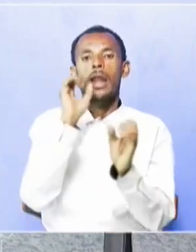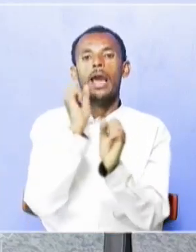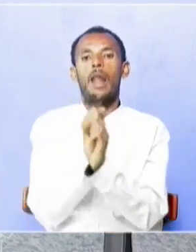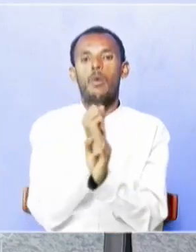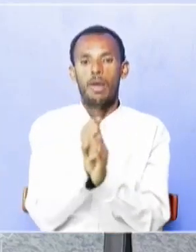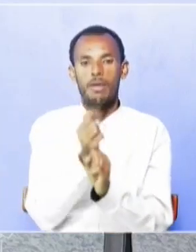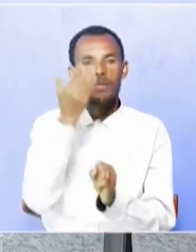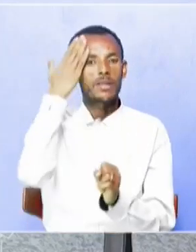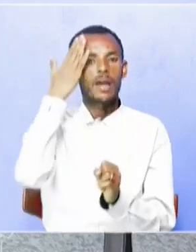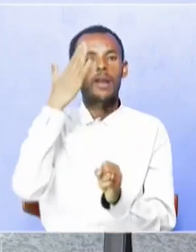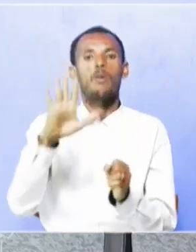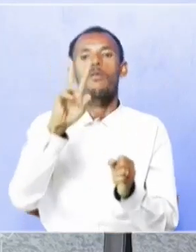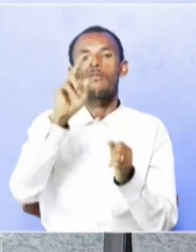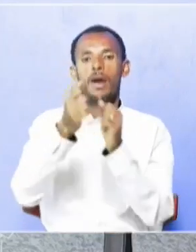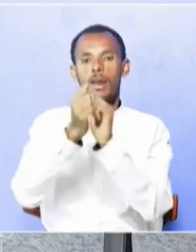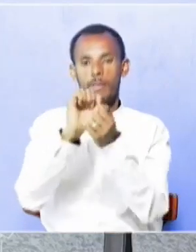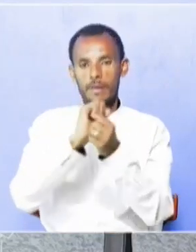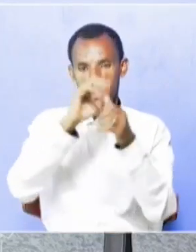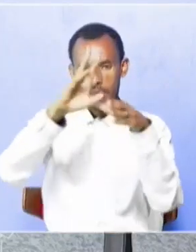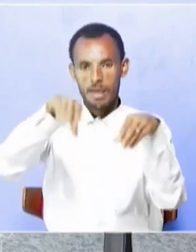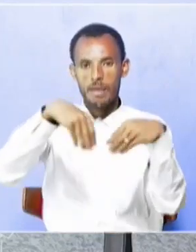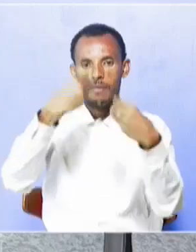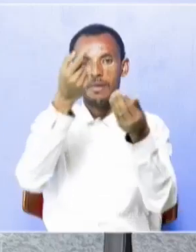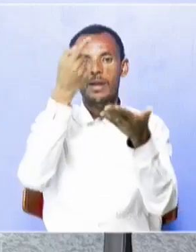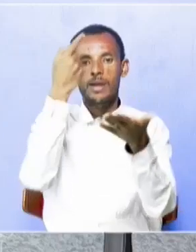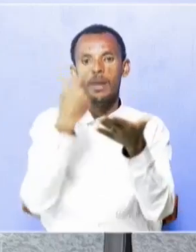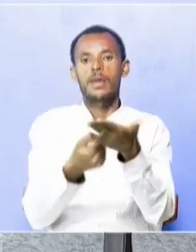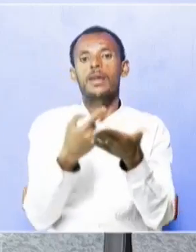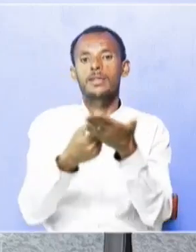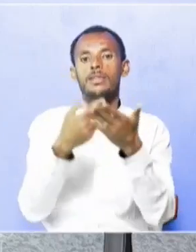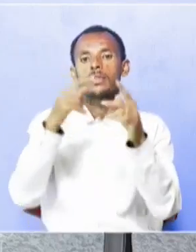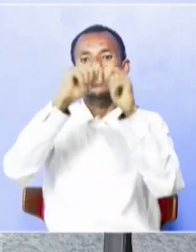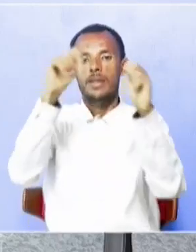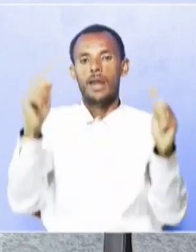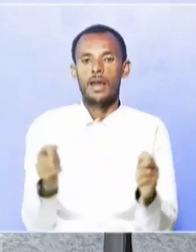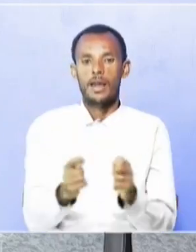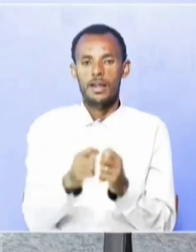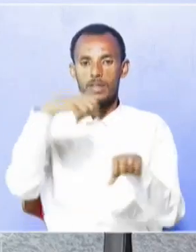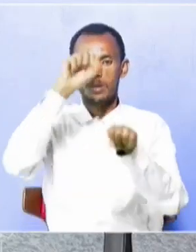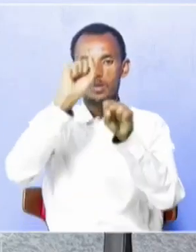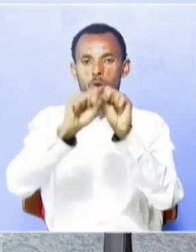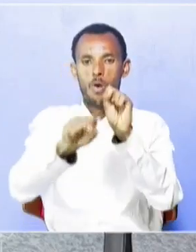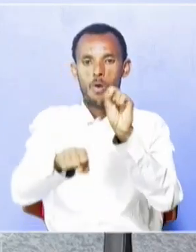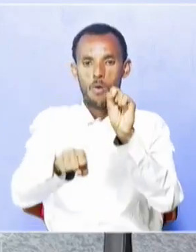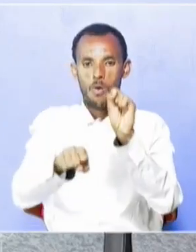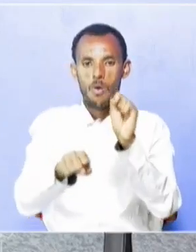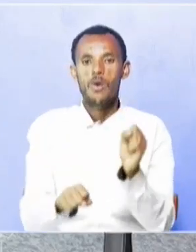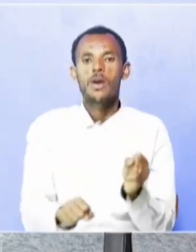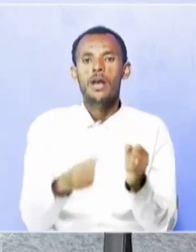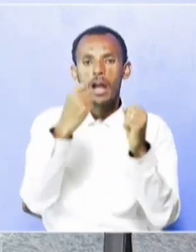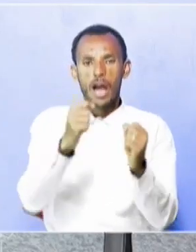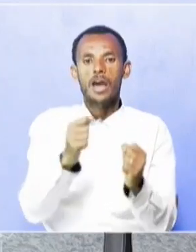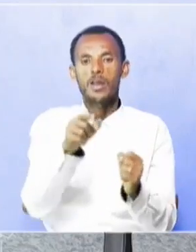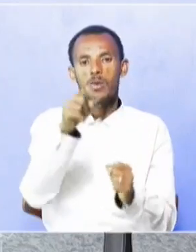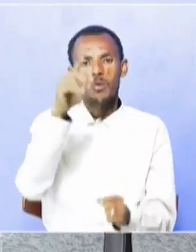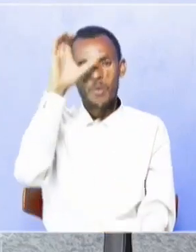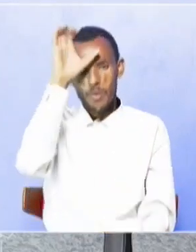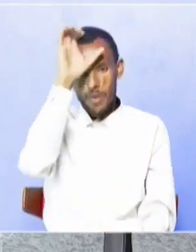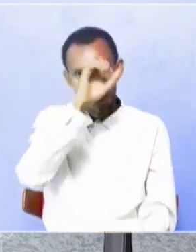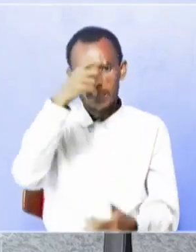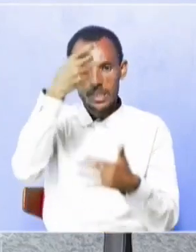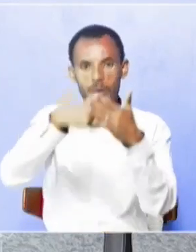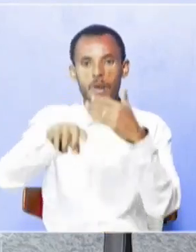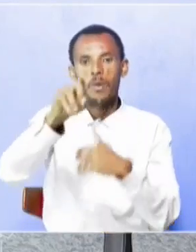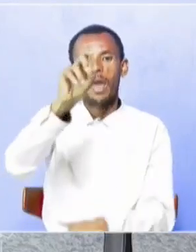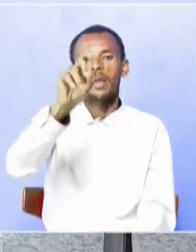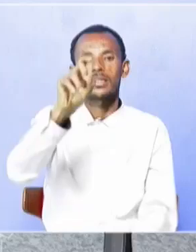the unknown variable that is given here in this triangle. So, can you guess what the value of x